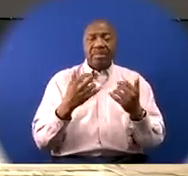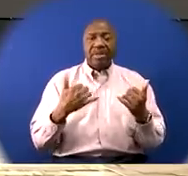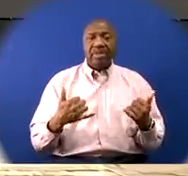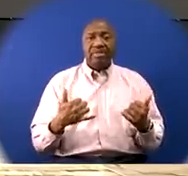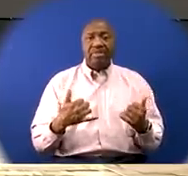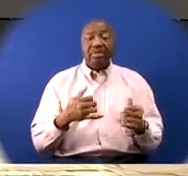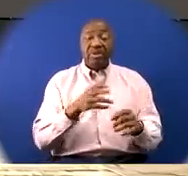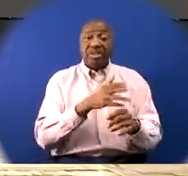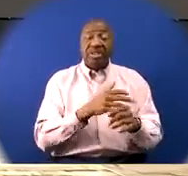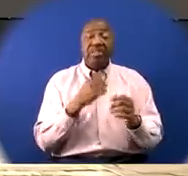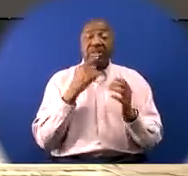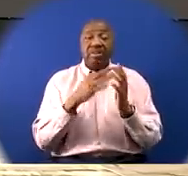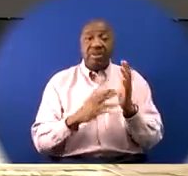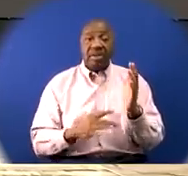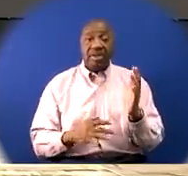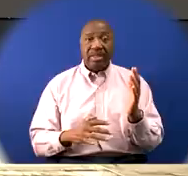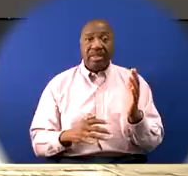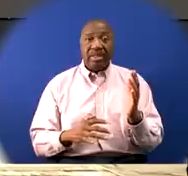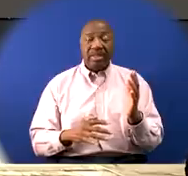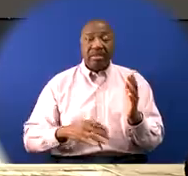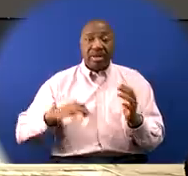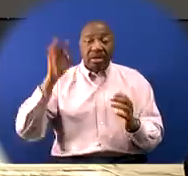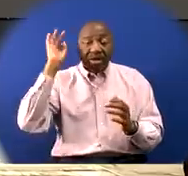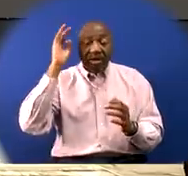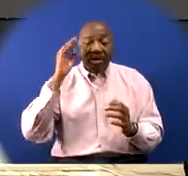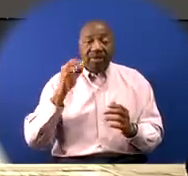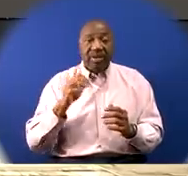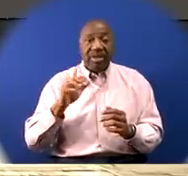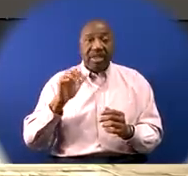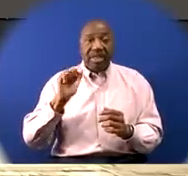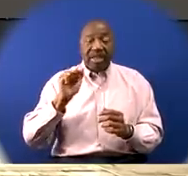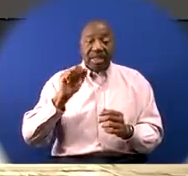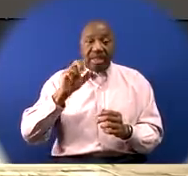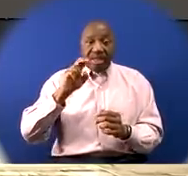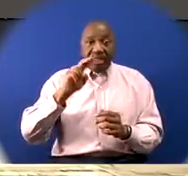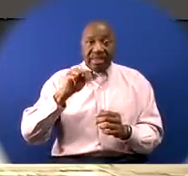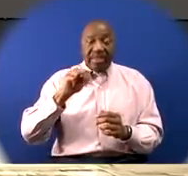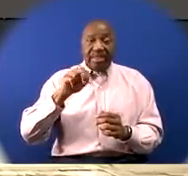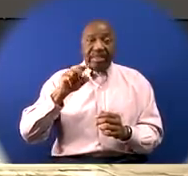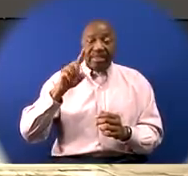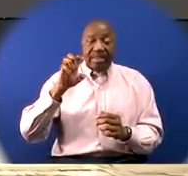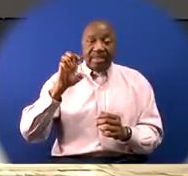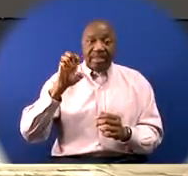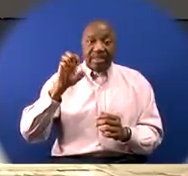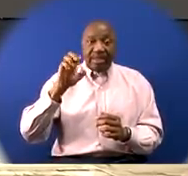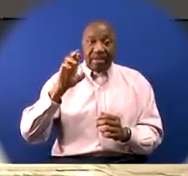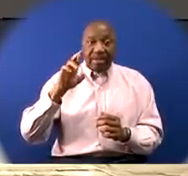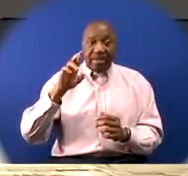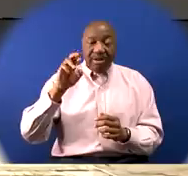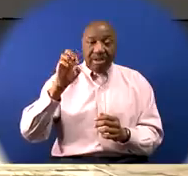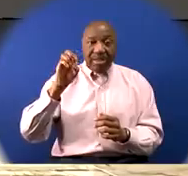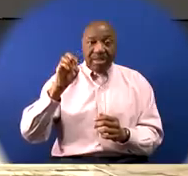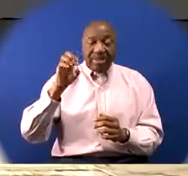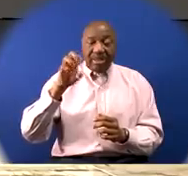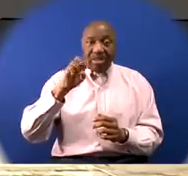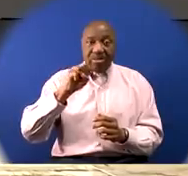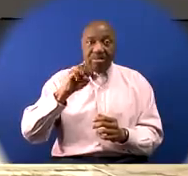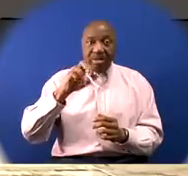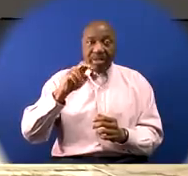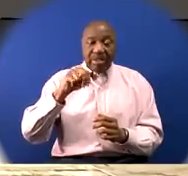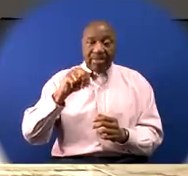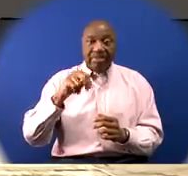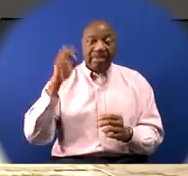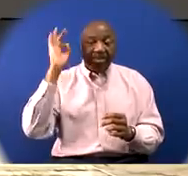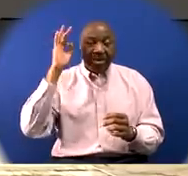sing about that blood about which Pastor Anderson has just preached. And while we're singing, that's a good moment in time for you to